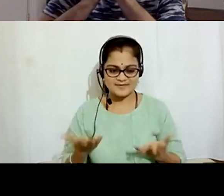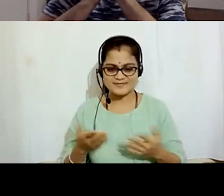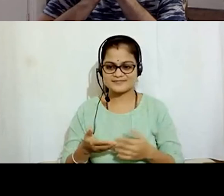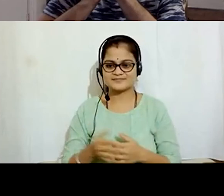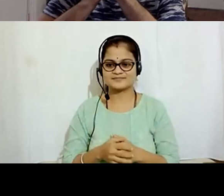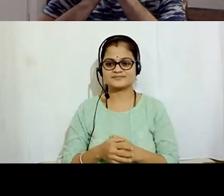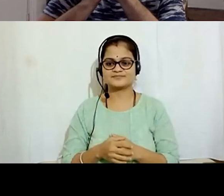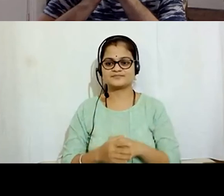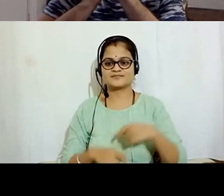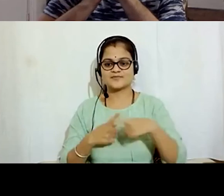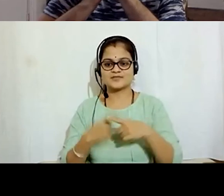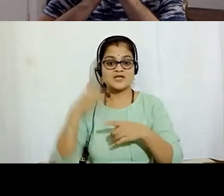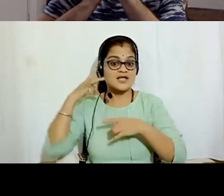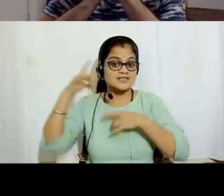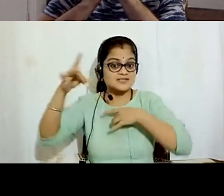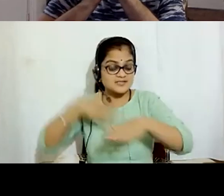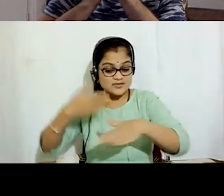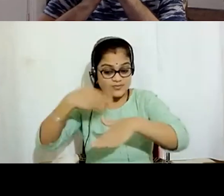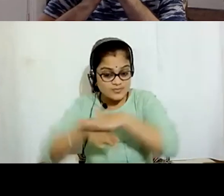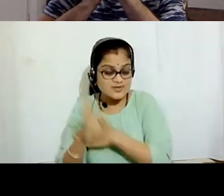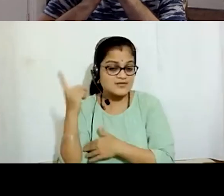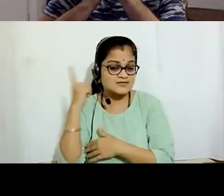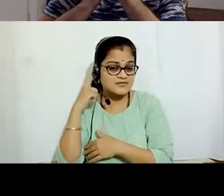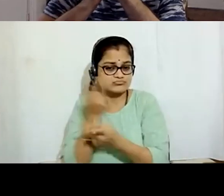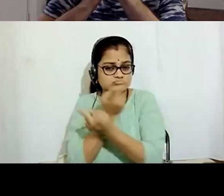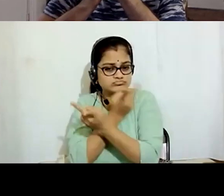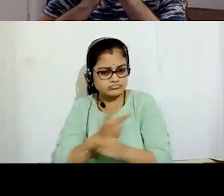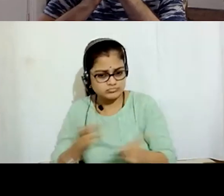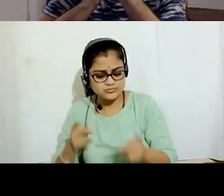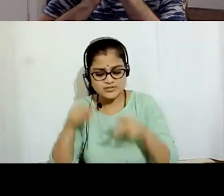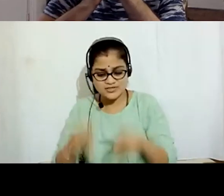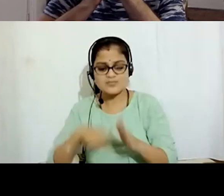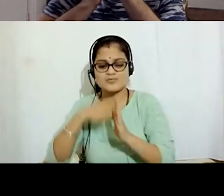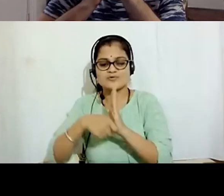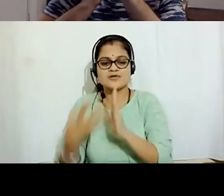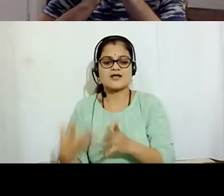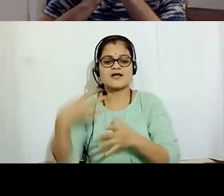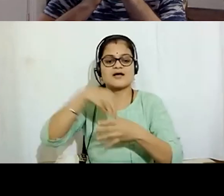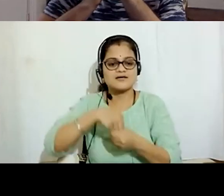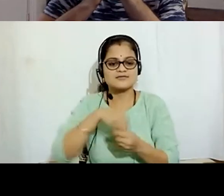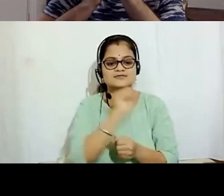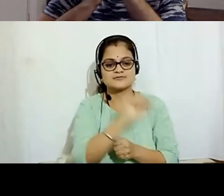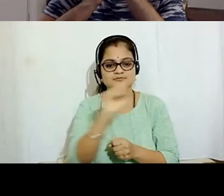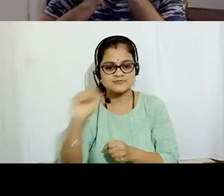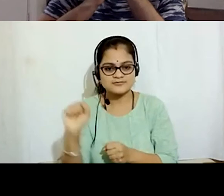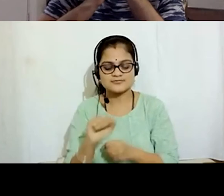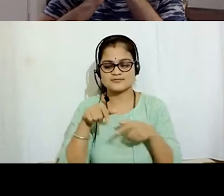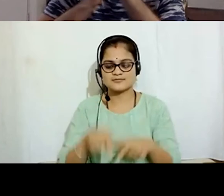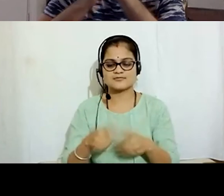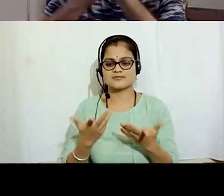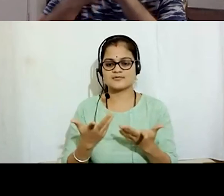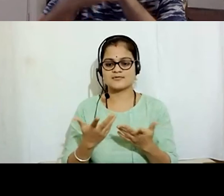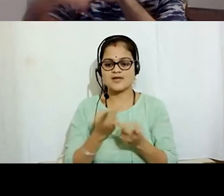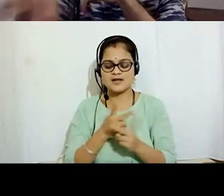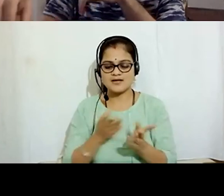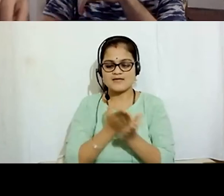the diversity in sound that we have in this project. I think each and every one of them approached this in a little bit of a